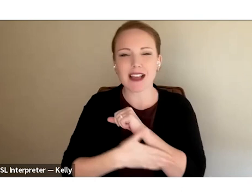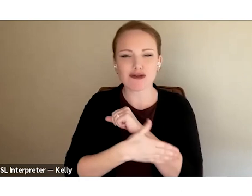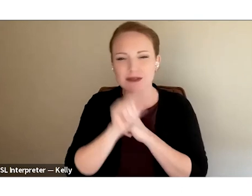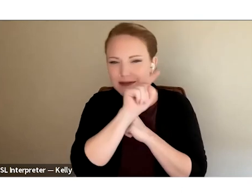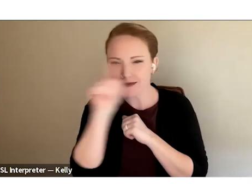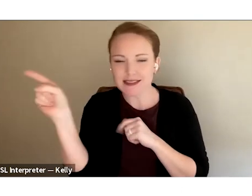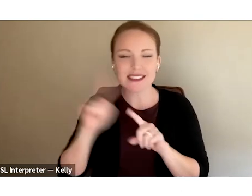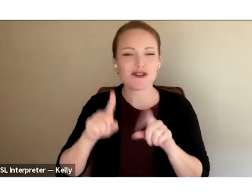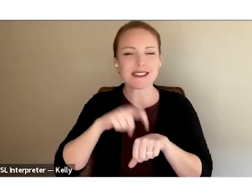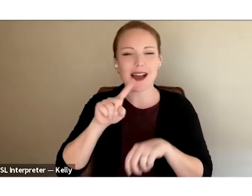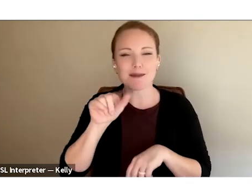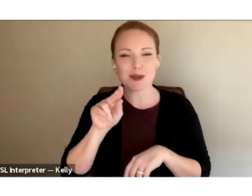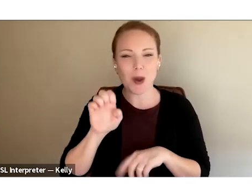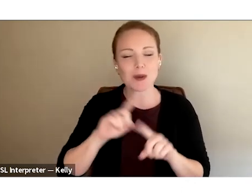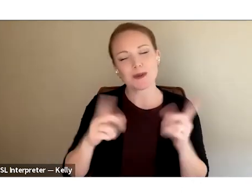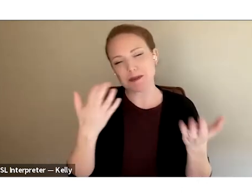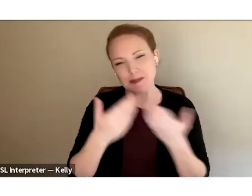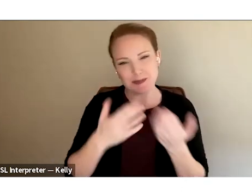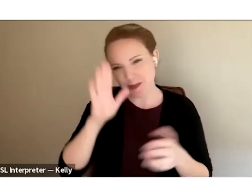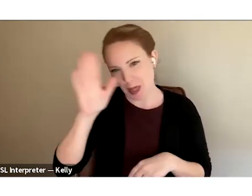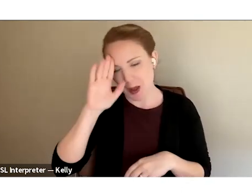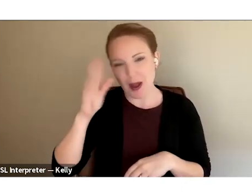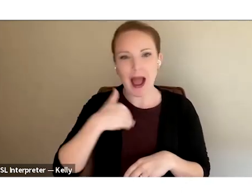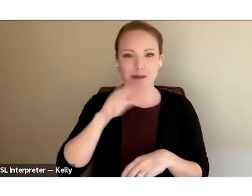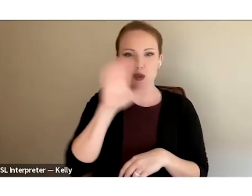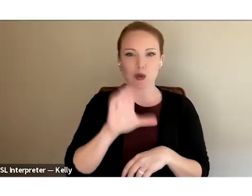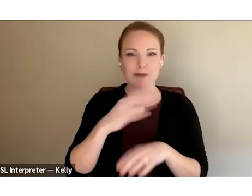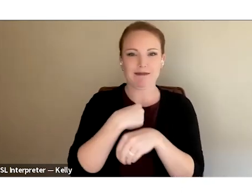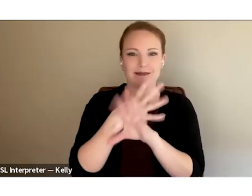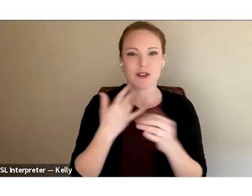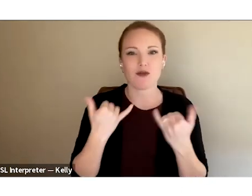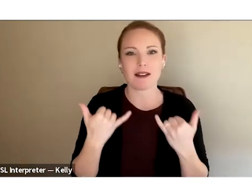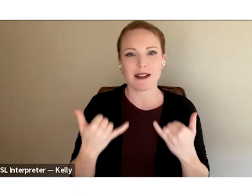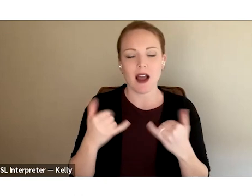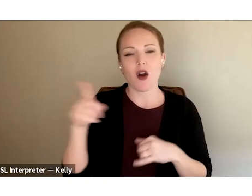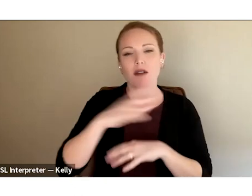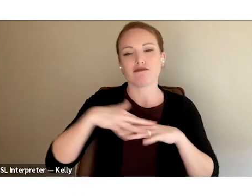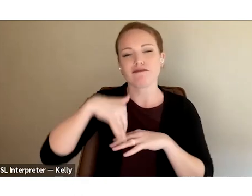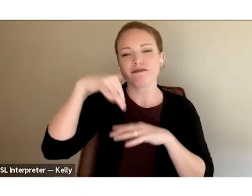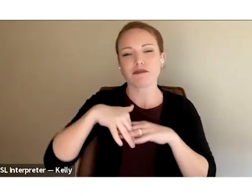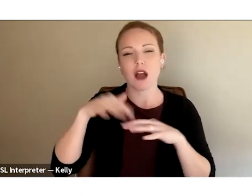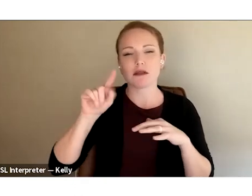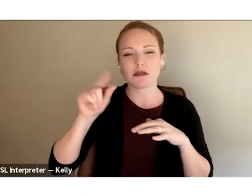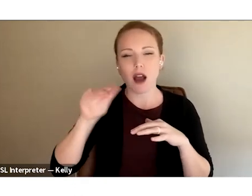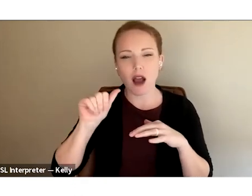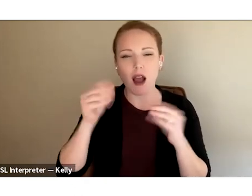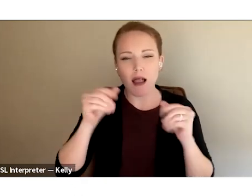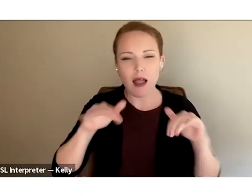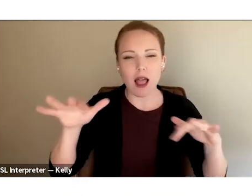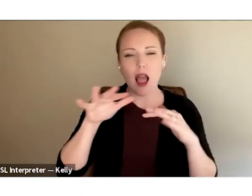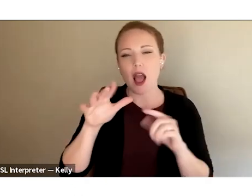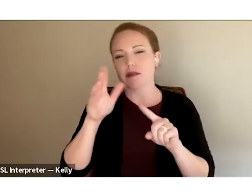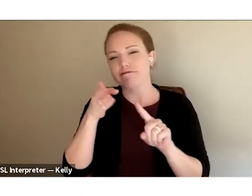from, or I'm Zooming from what is unceded Tongva land, bordering Chumash land.